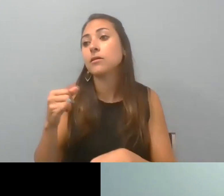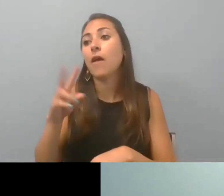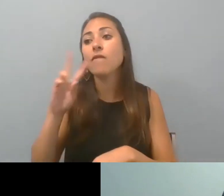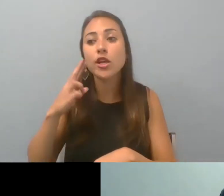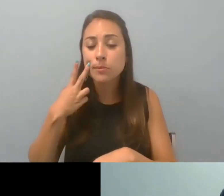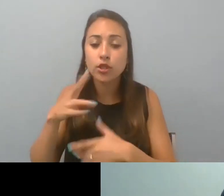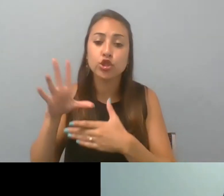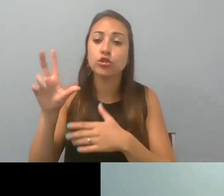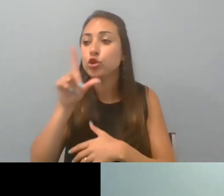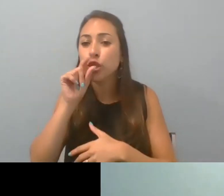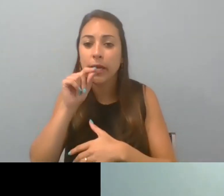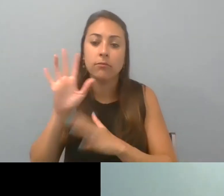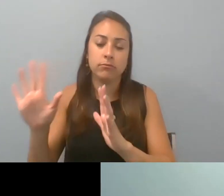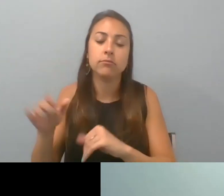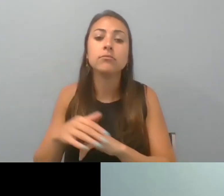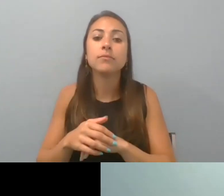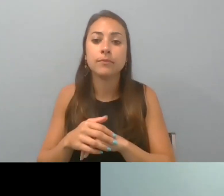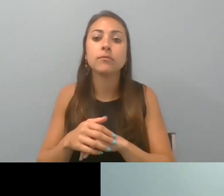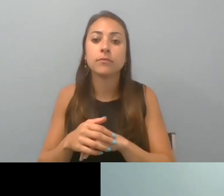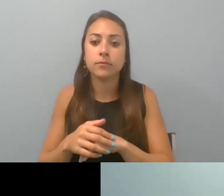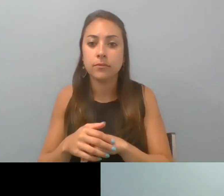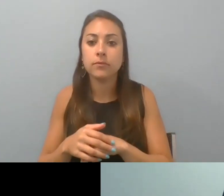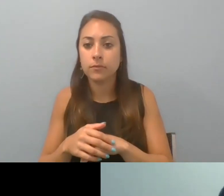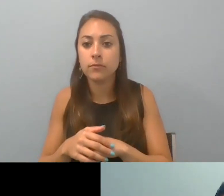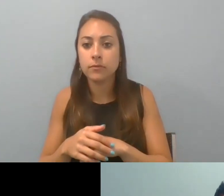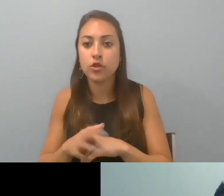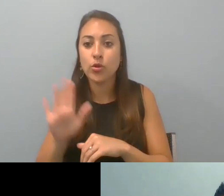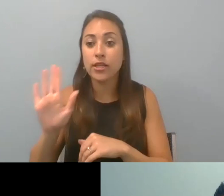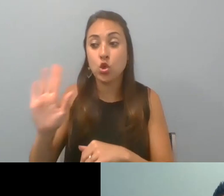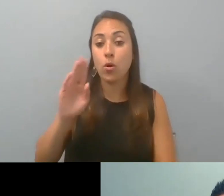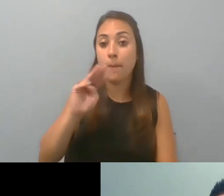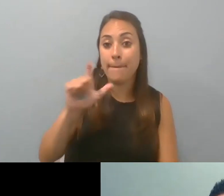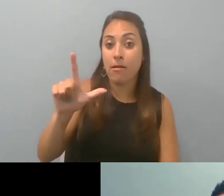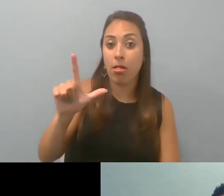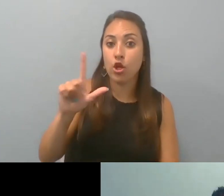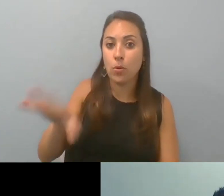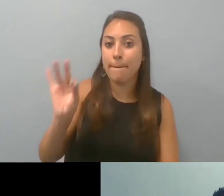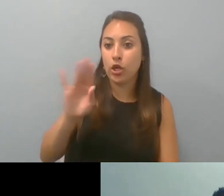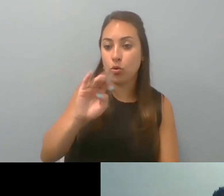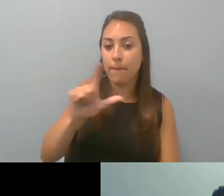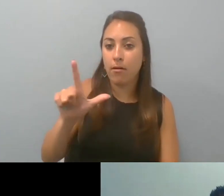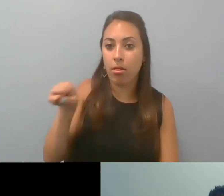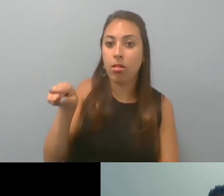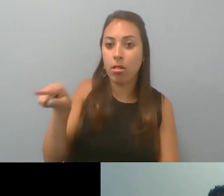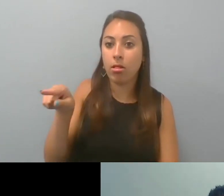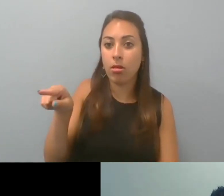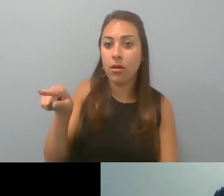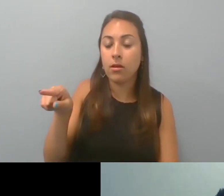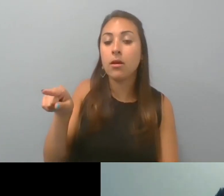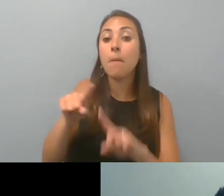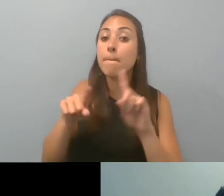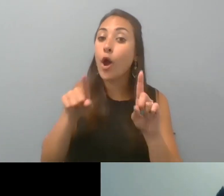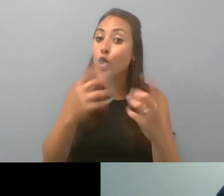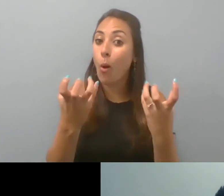whatever the special is that night. That's your meal portion. You select that. And then to make it a combo